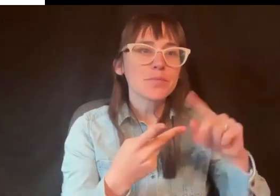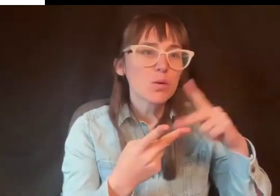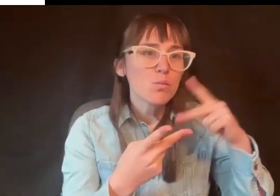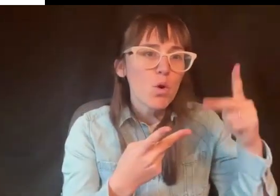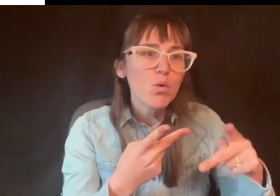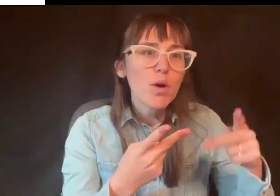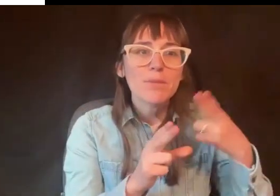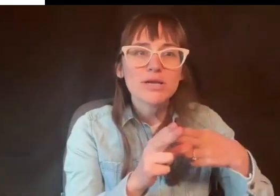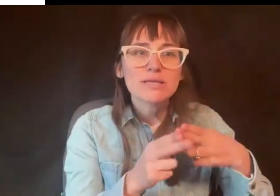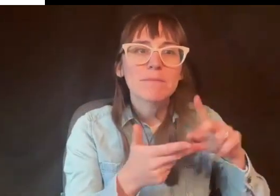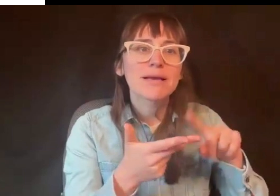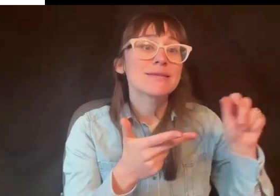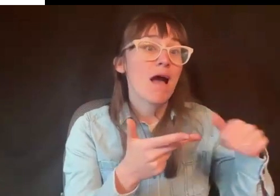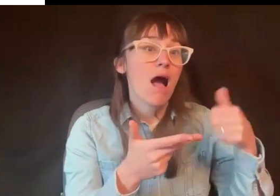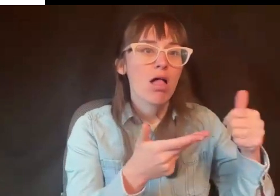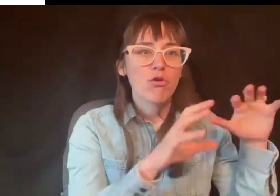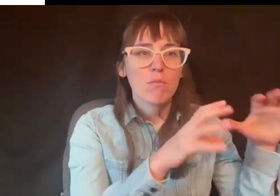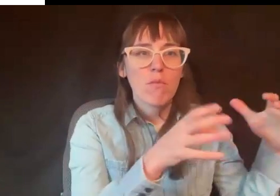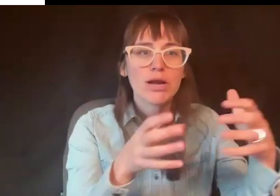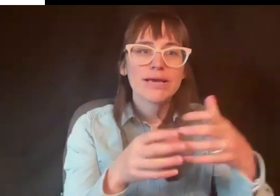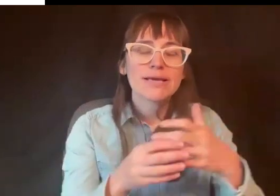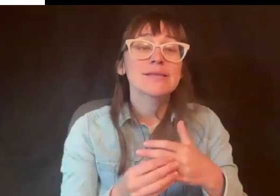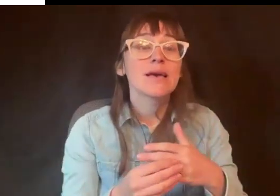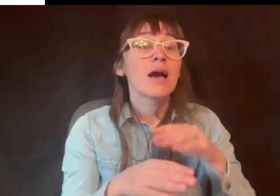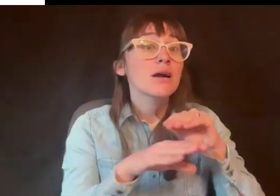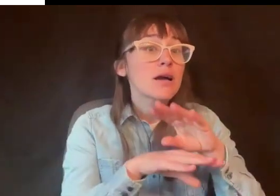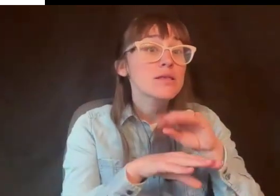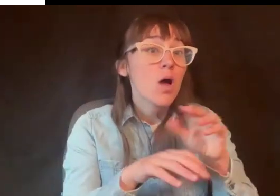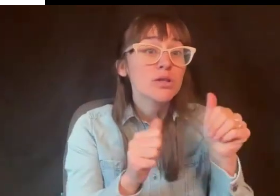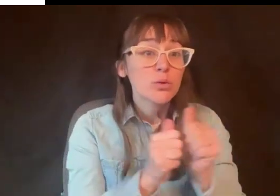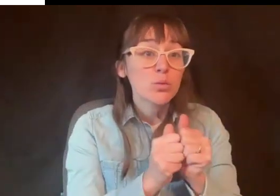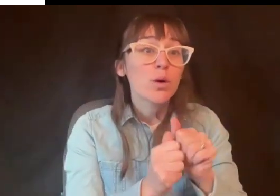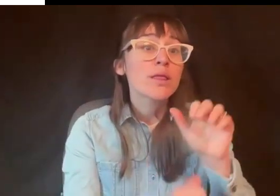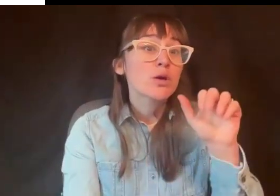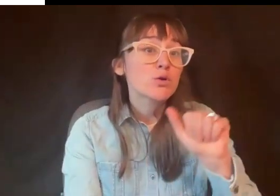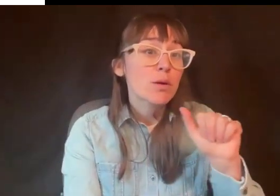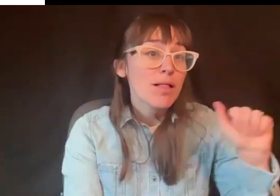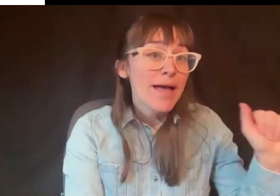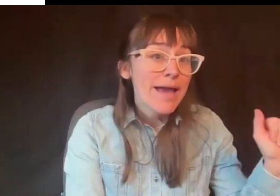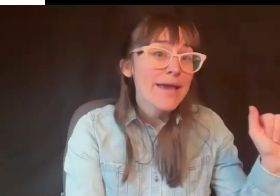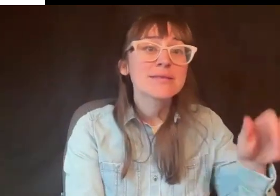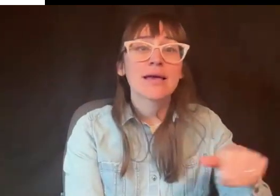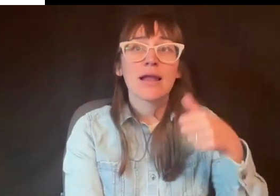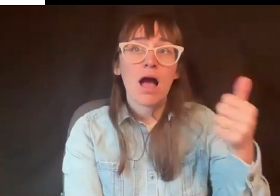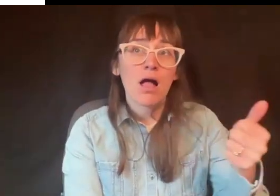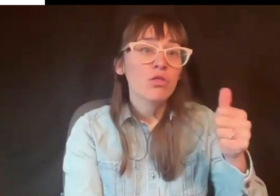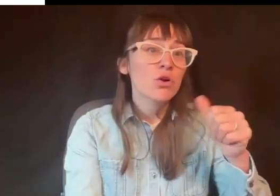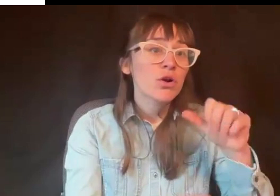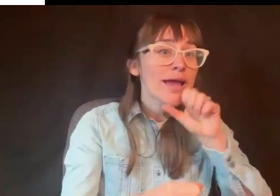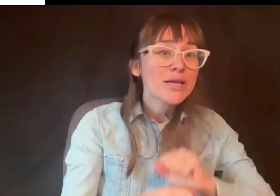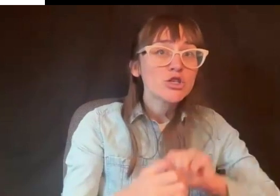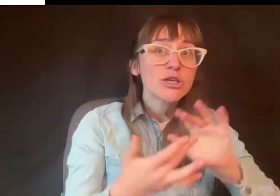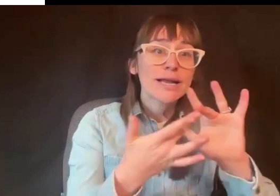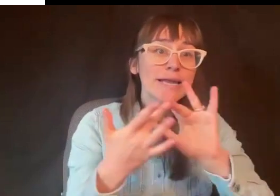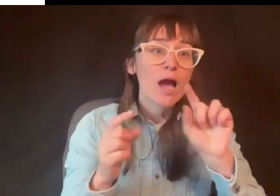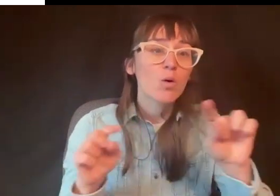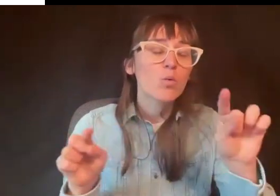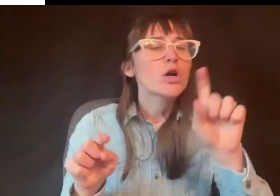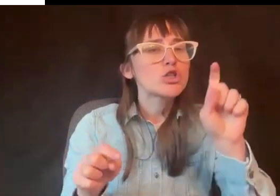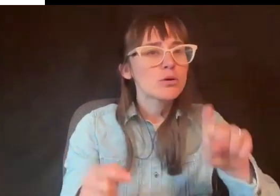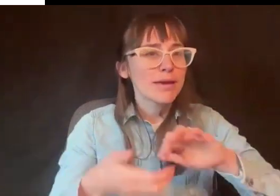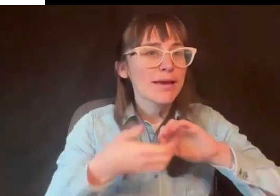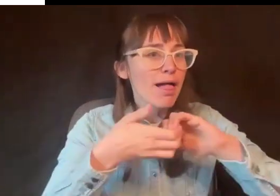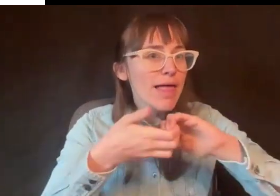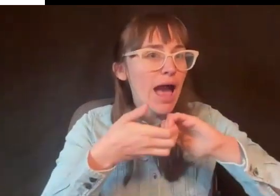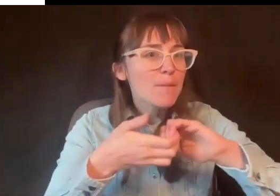state. Consultation with AAAs and other parts of the aging network should be a collaborative, proactive, and ongoing